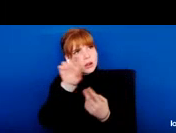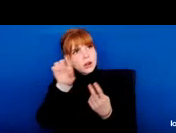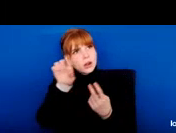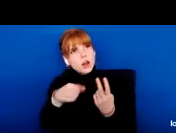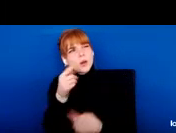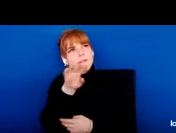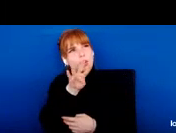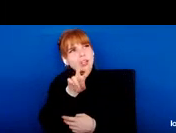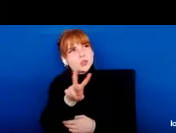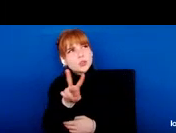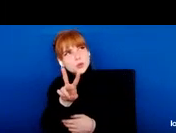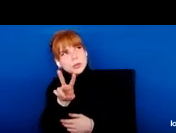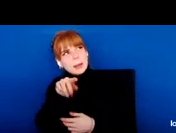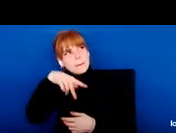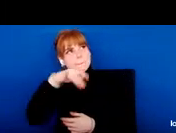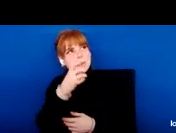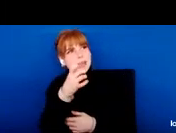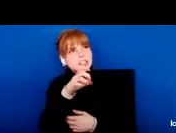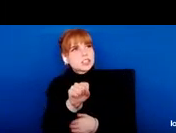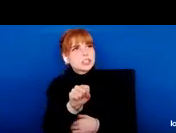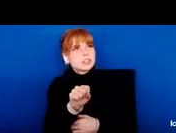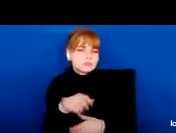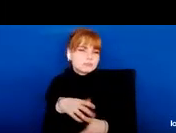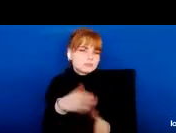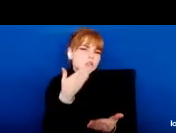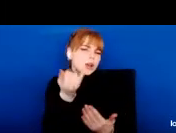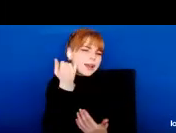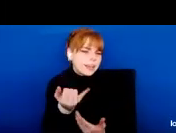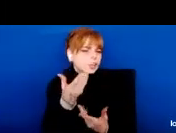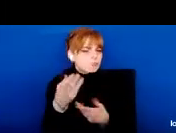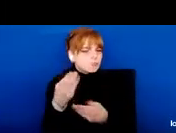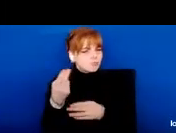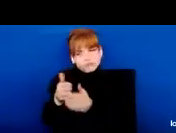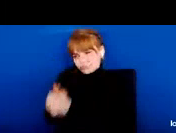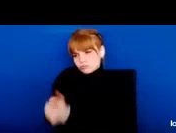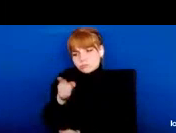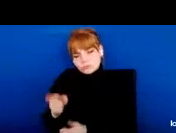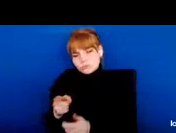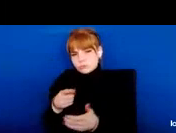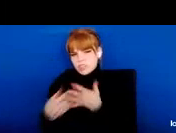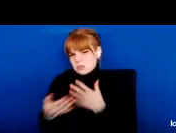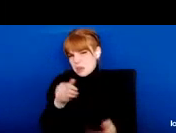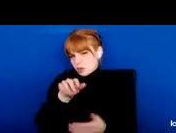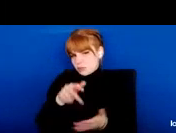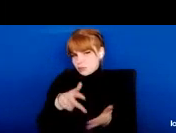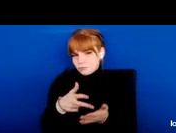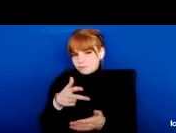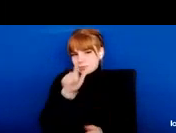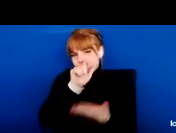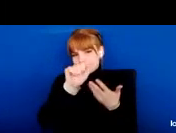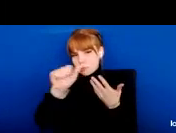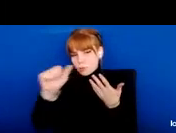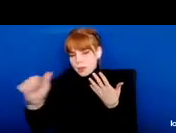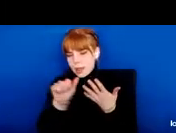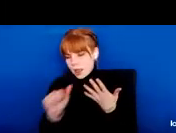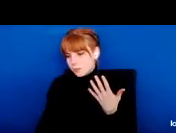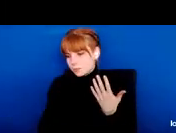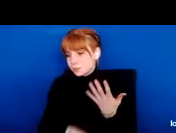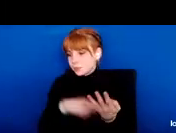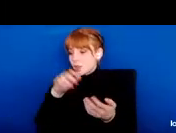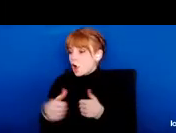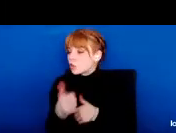if it's AAA. And then finally, the final AAA requirement says that you don't restrict input type. For example,